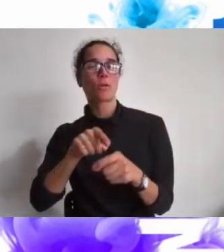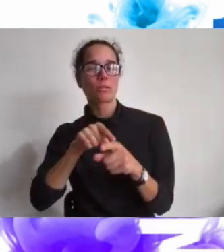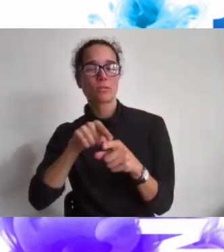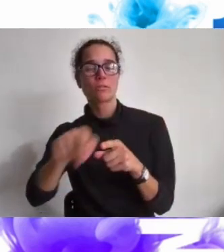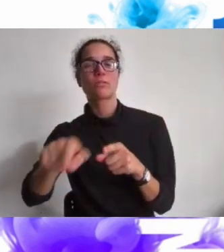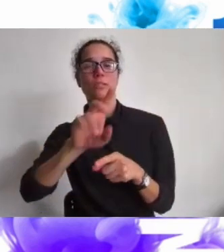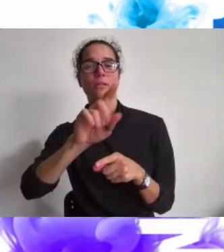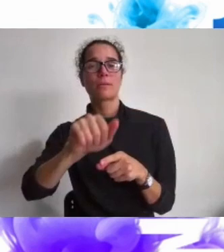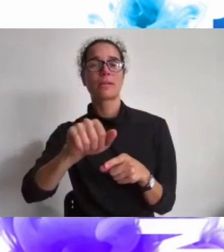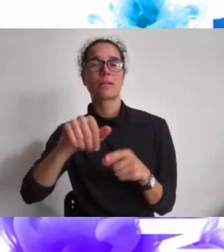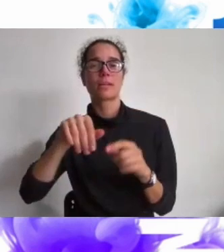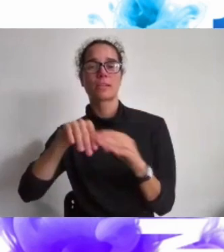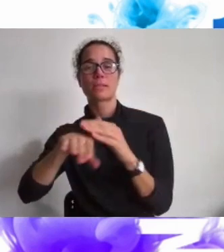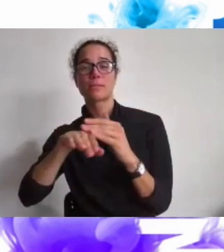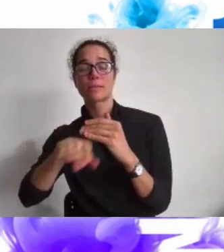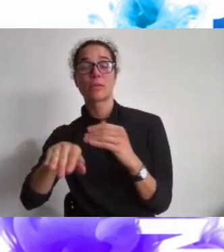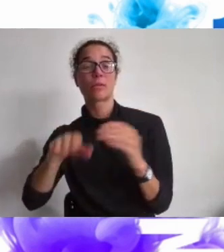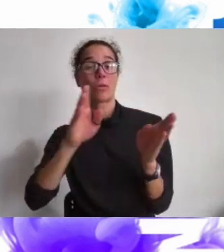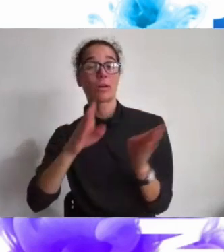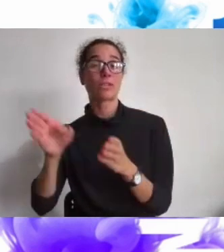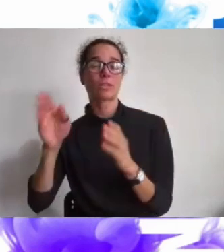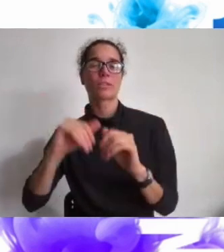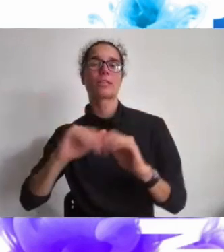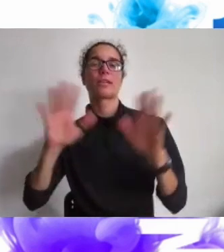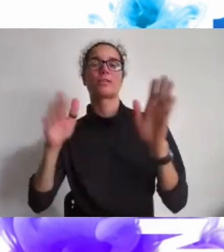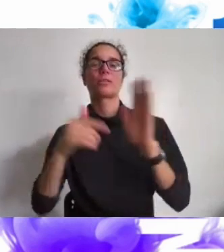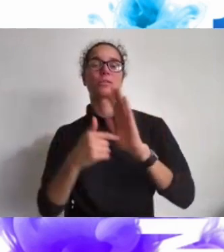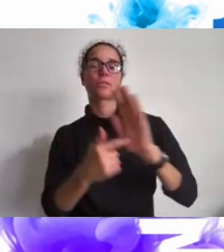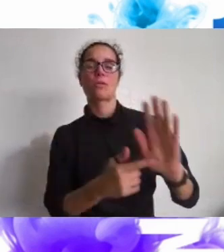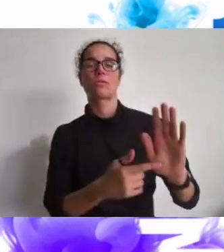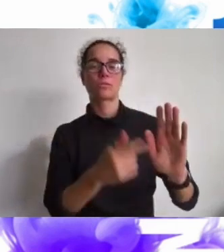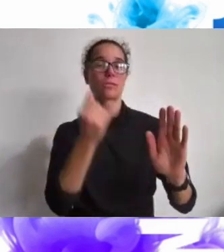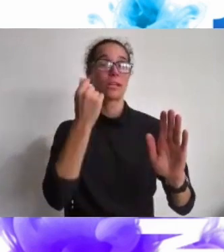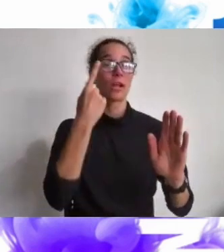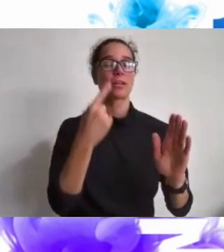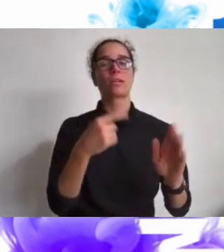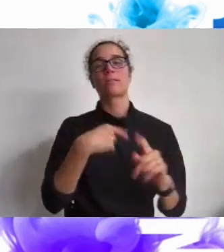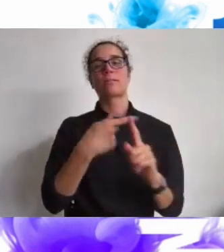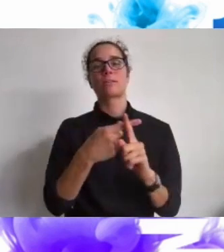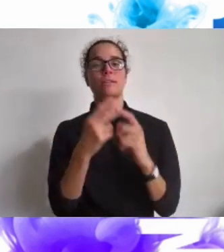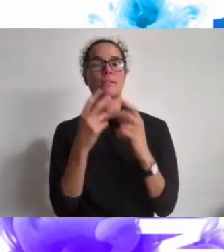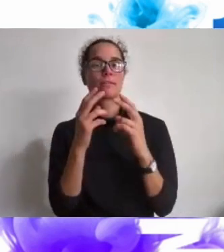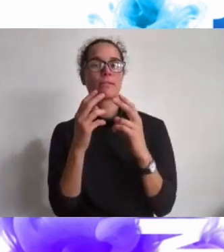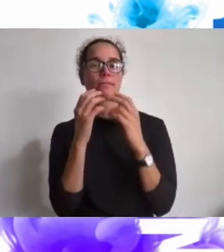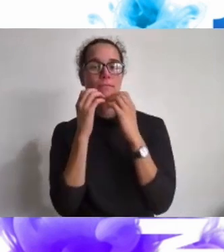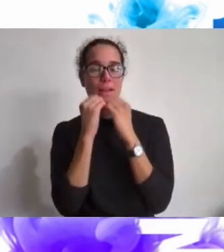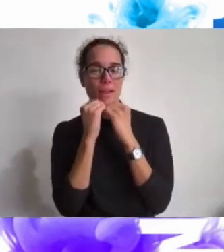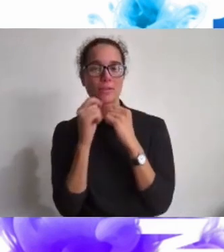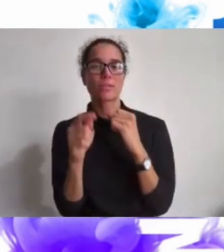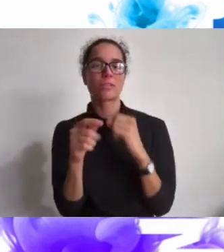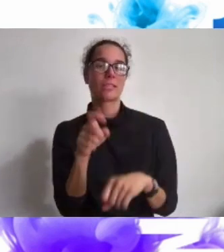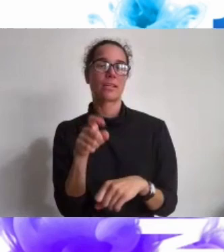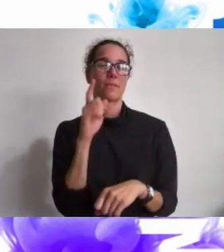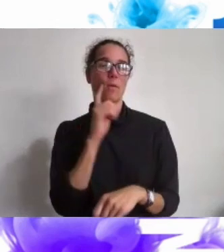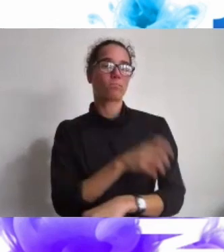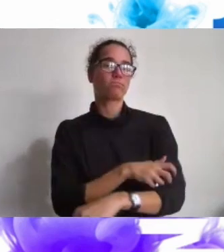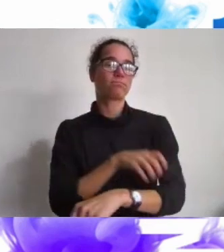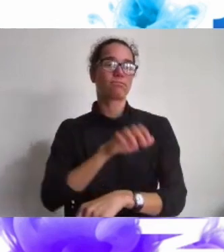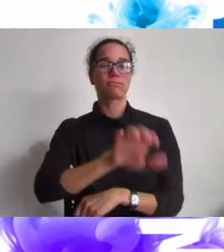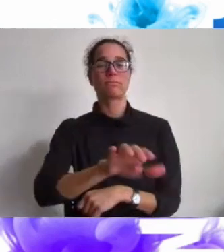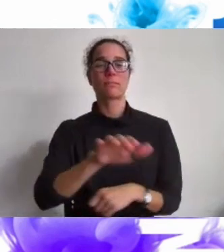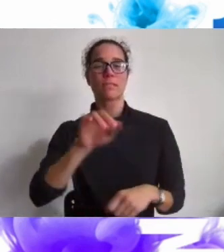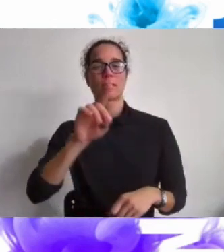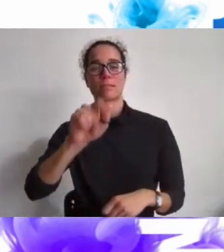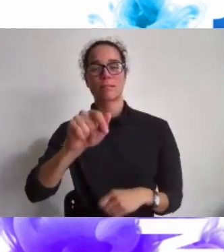organization can clearly demonstrate that it understands and values the need to empower the disability community, which